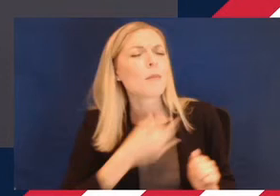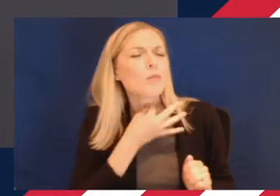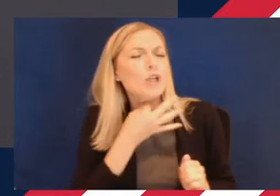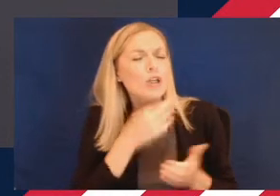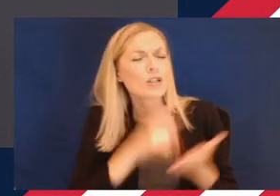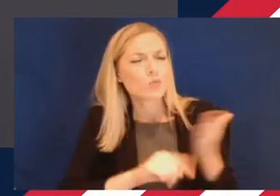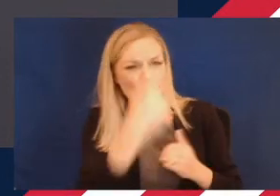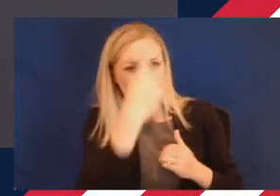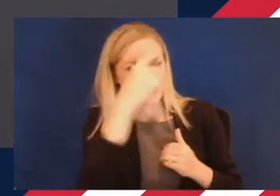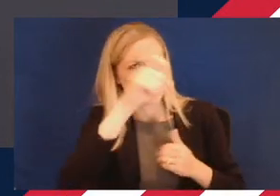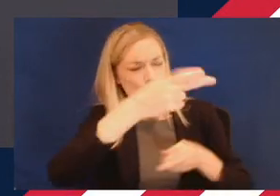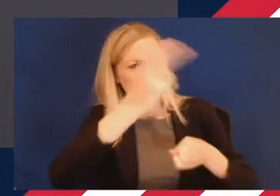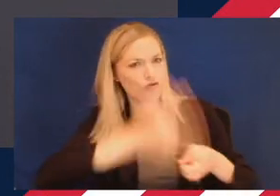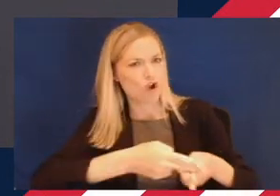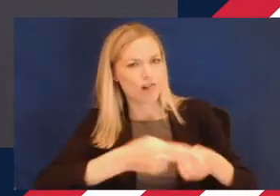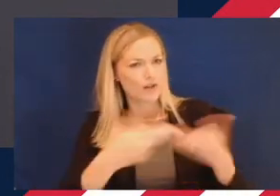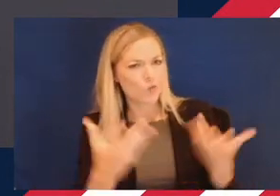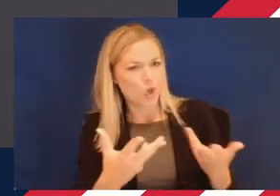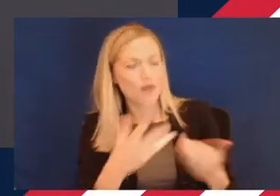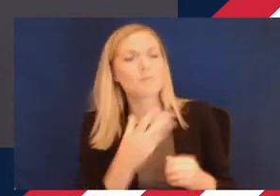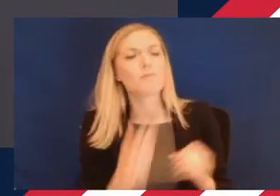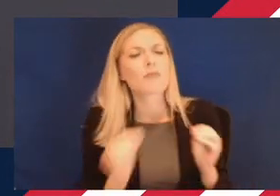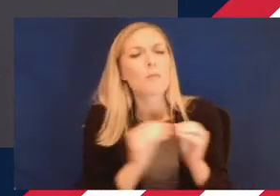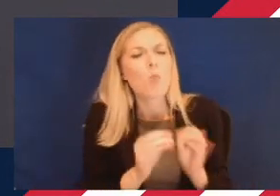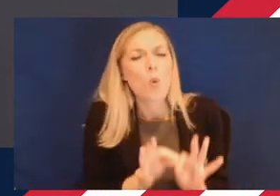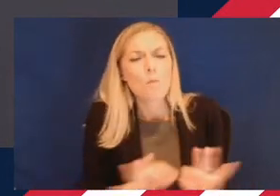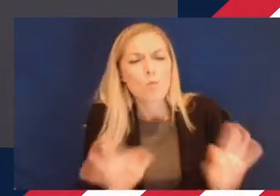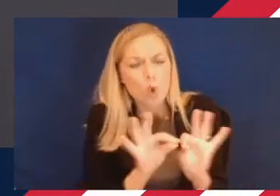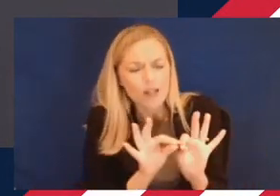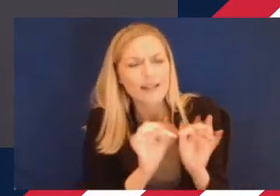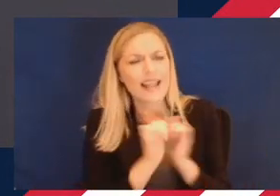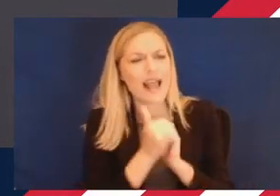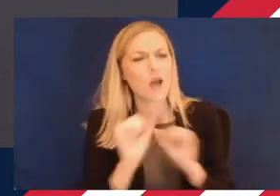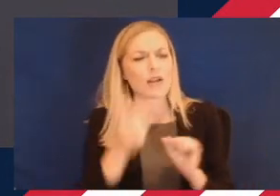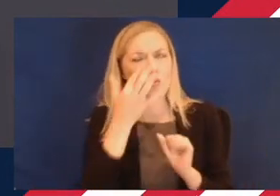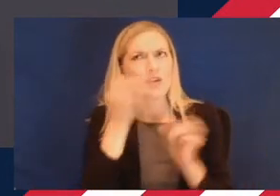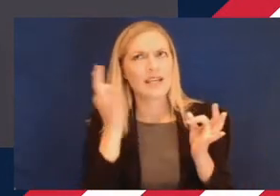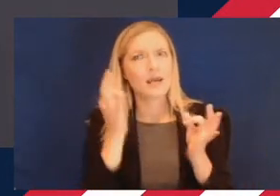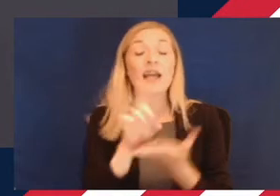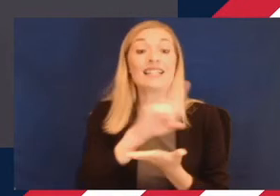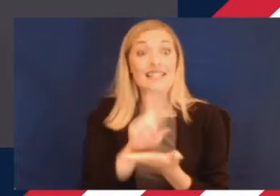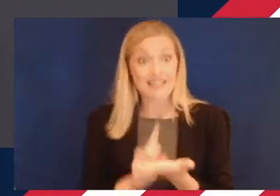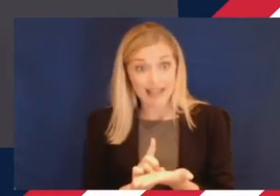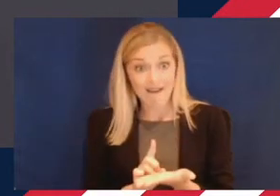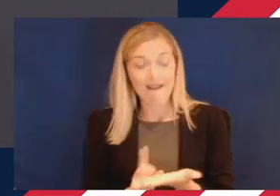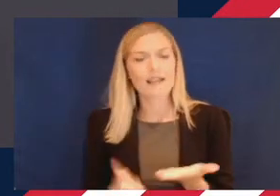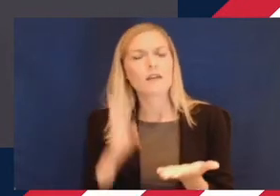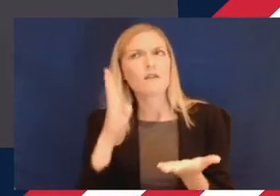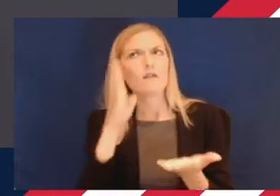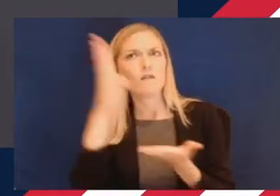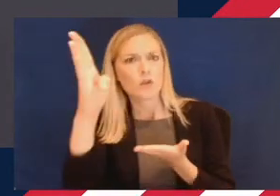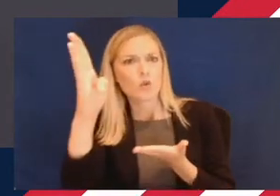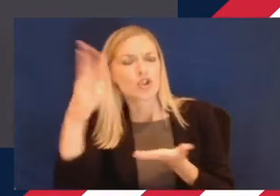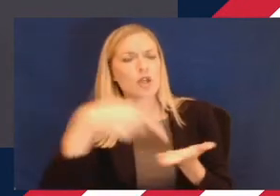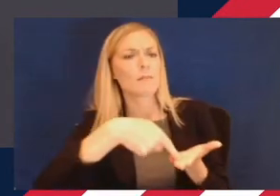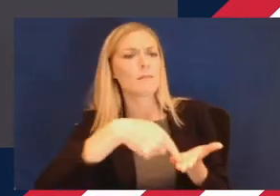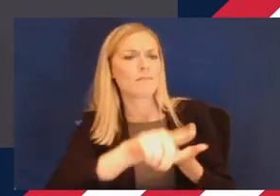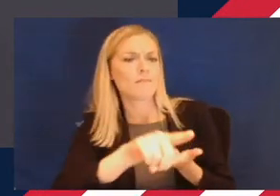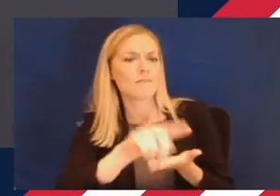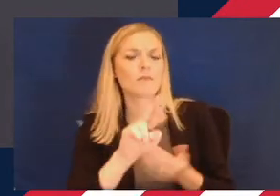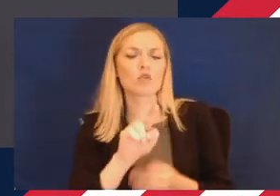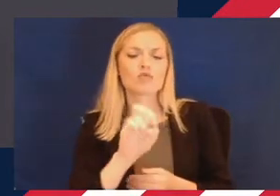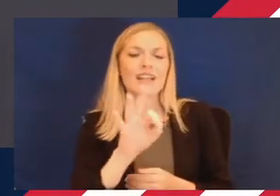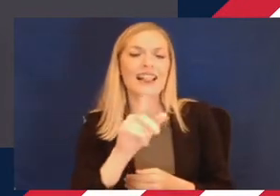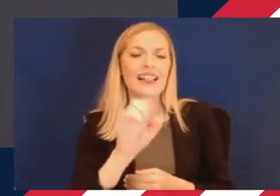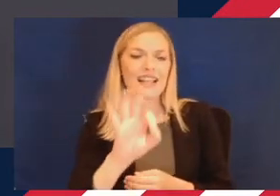But more importantly, how can we design future relief packages to, like the PPP, to be